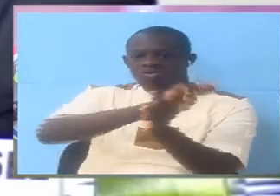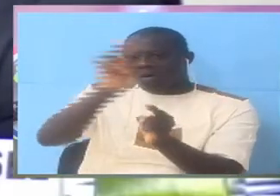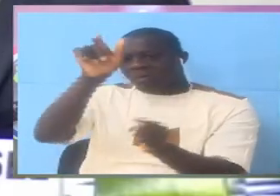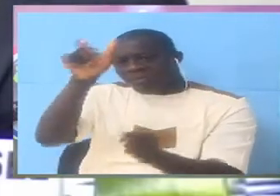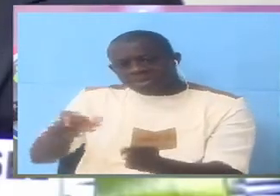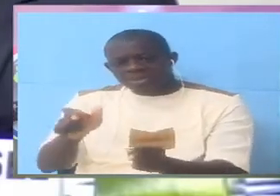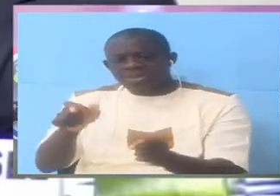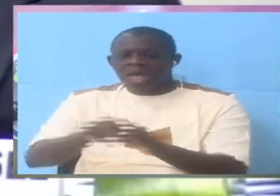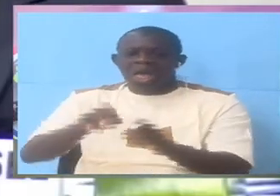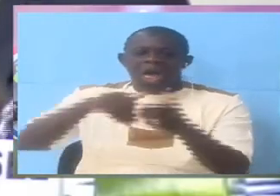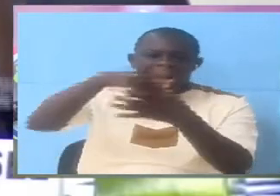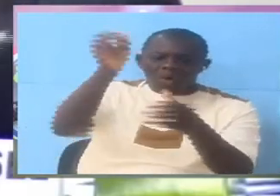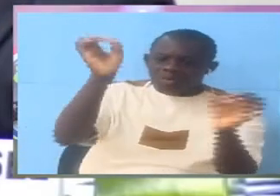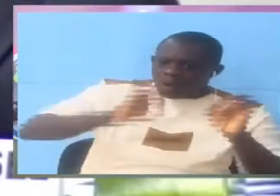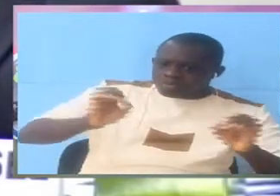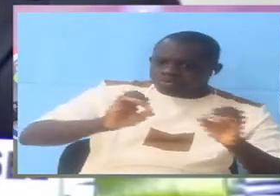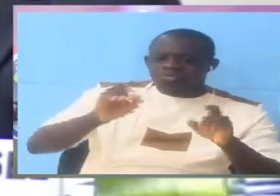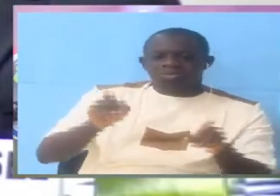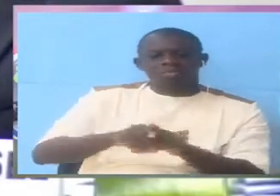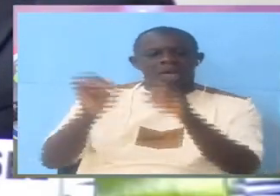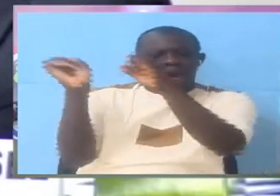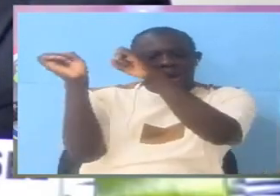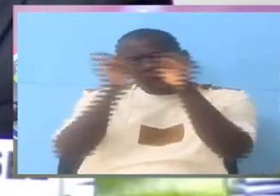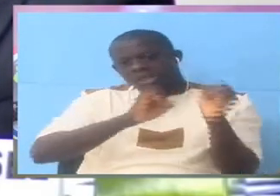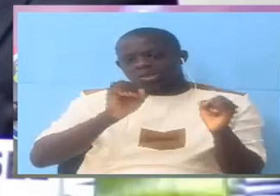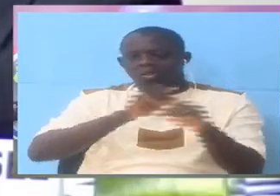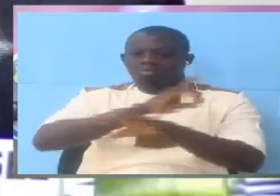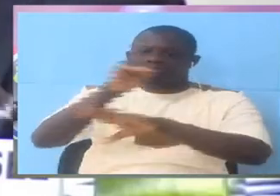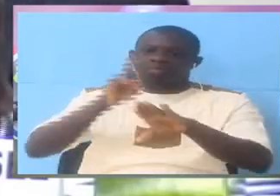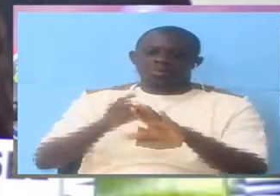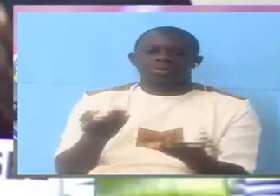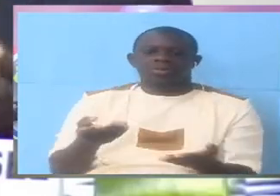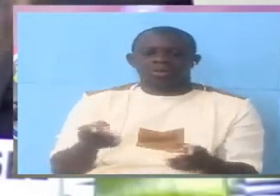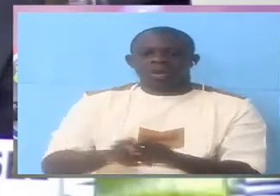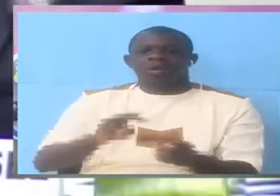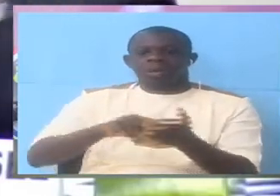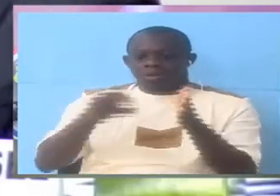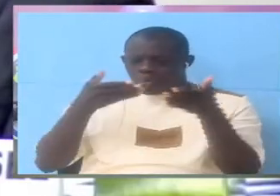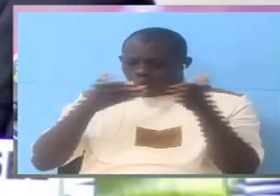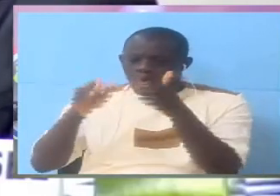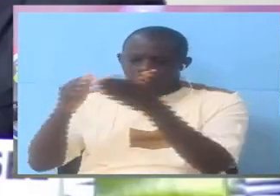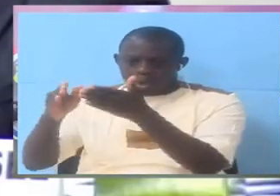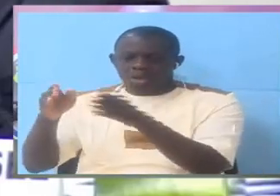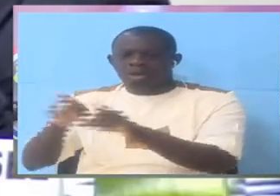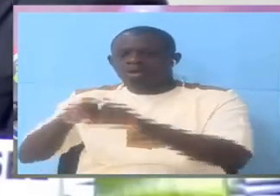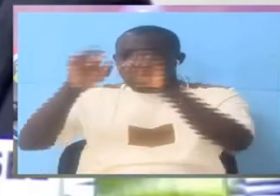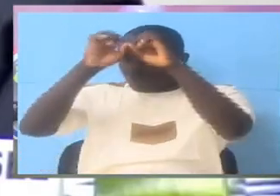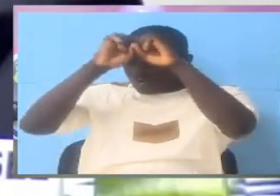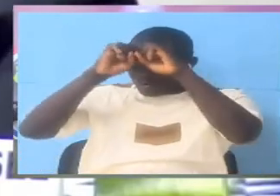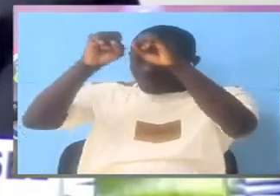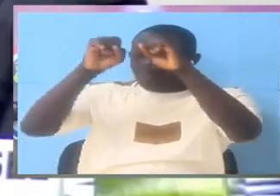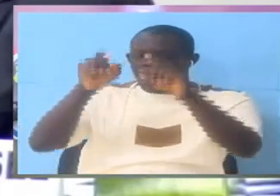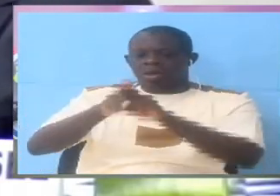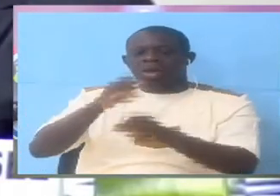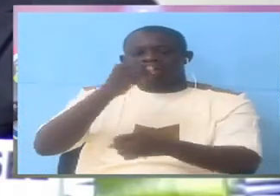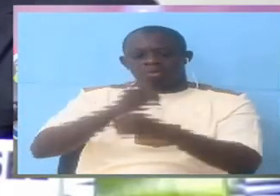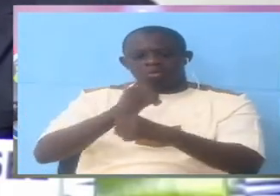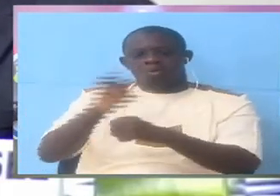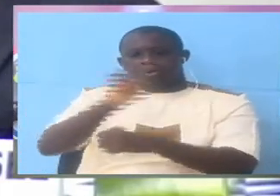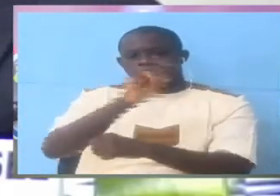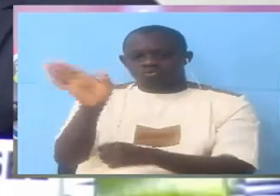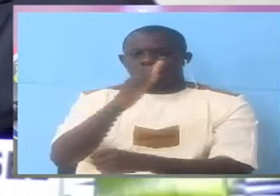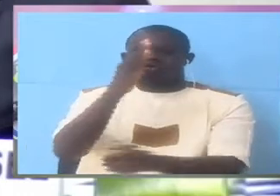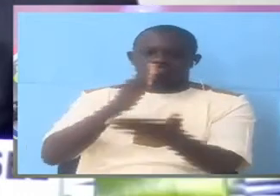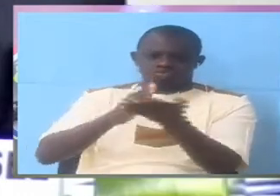But this was normal. This is the system that you served. This is the system that produced what you went through. It was